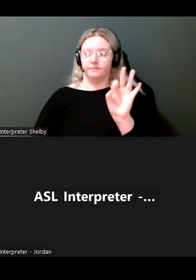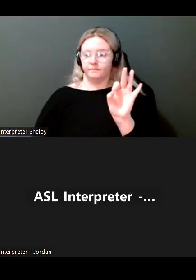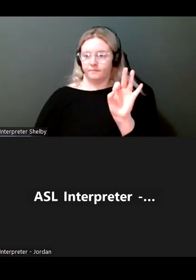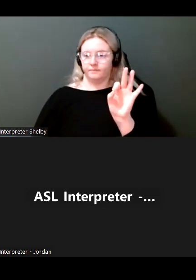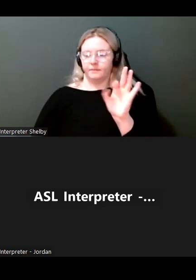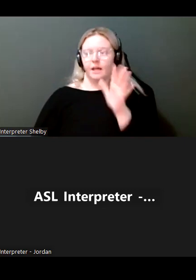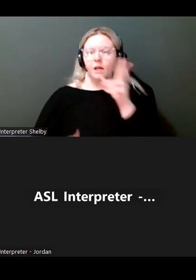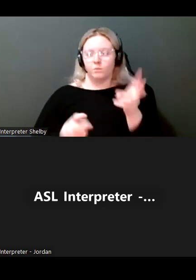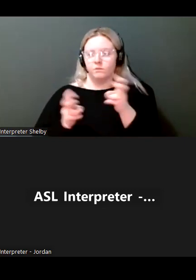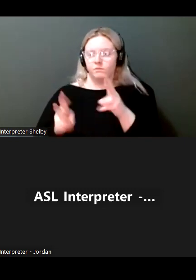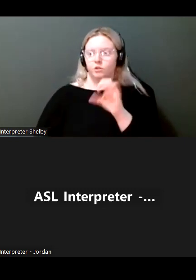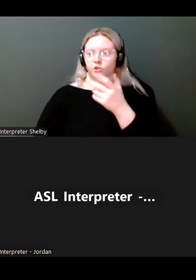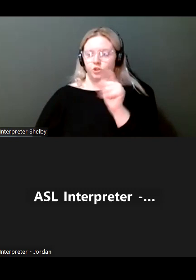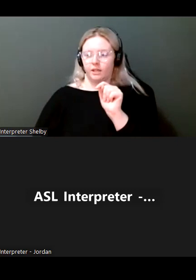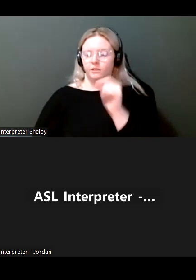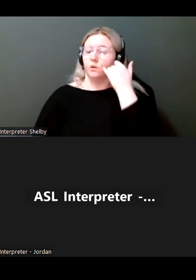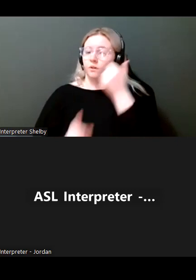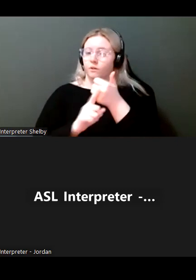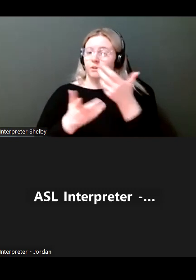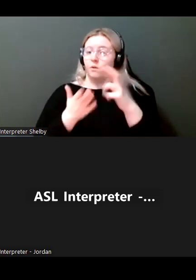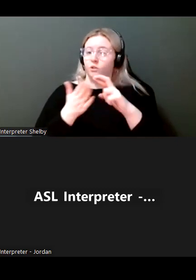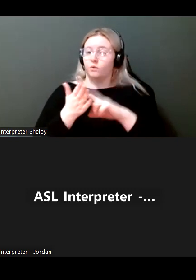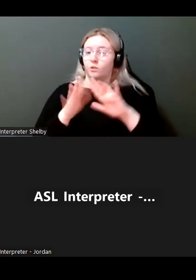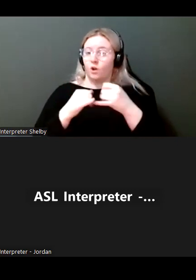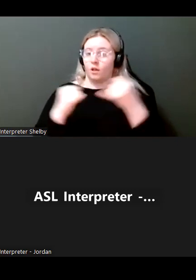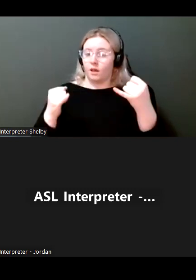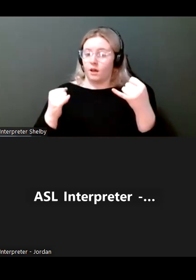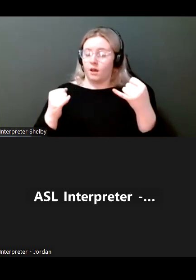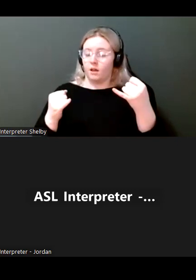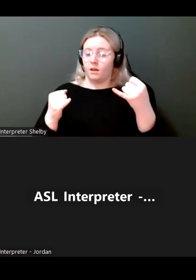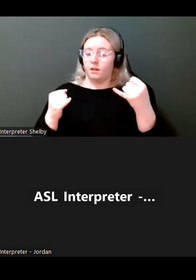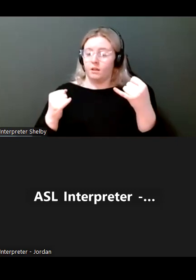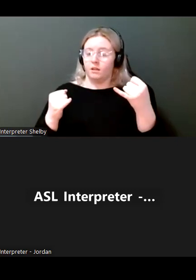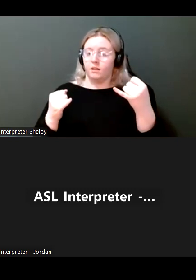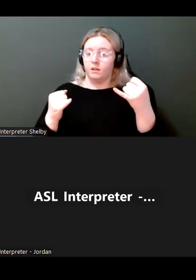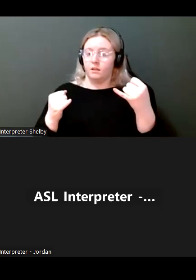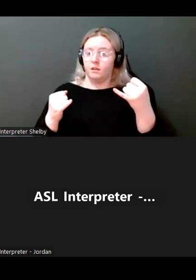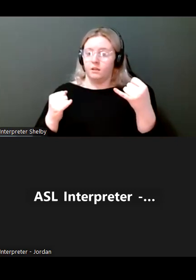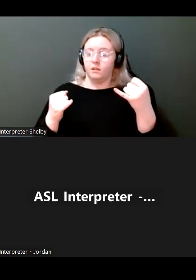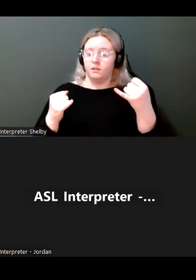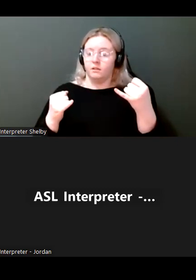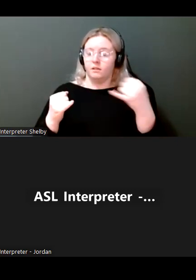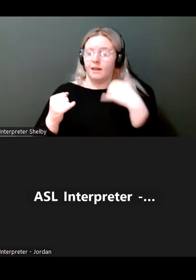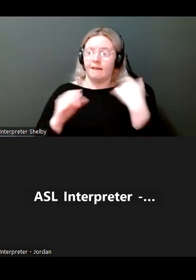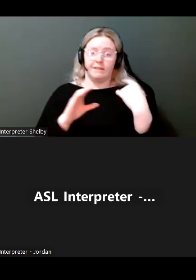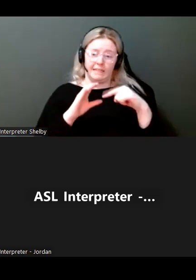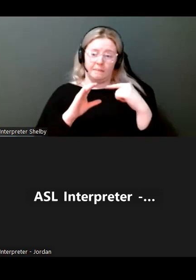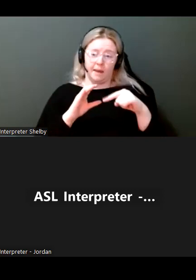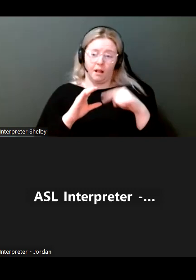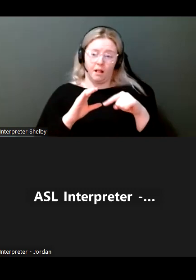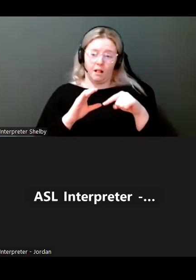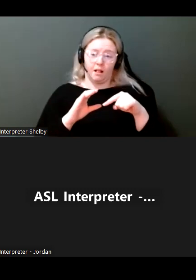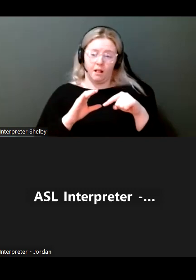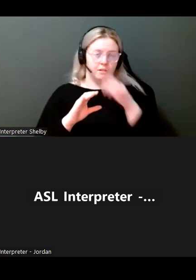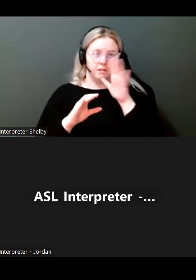1-833-913-4679. If you'd like to register online for that, there is actually or I should say an email address there. Not an